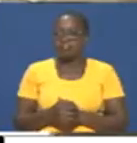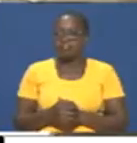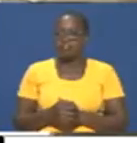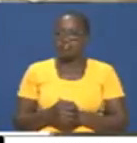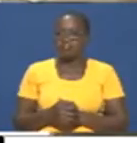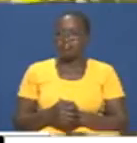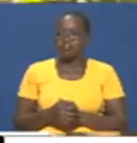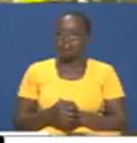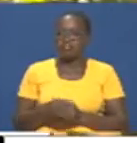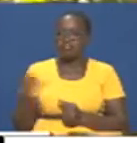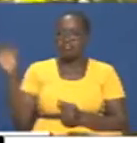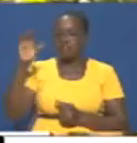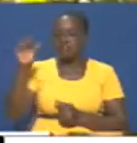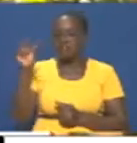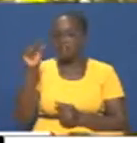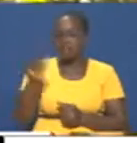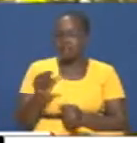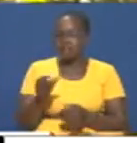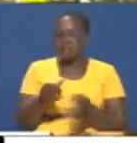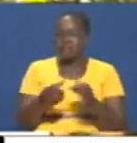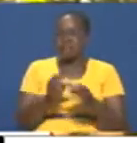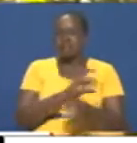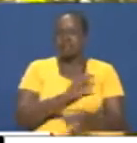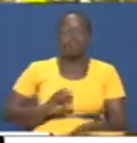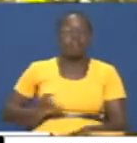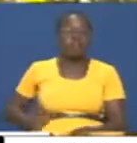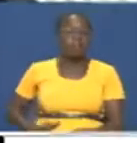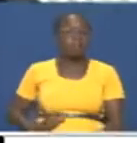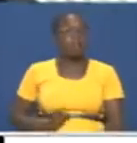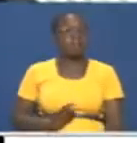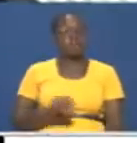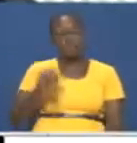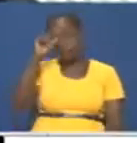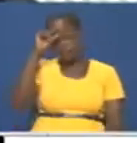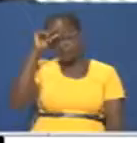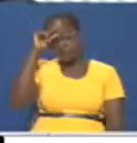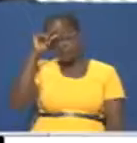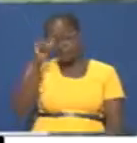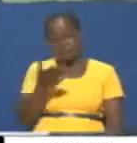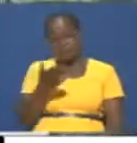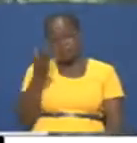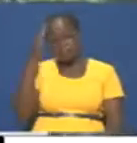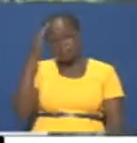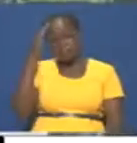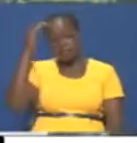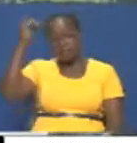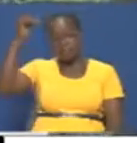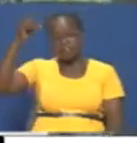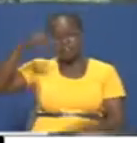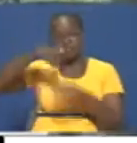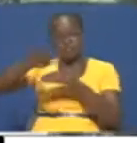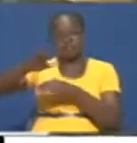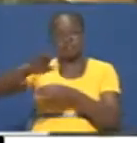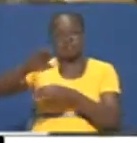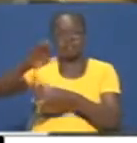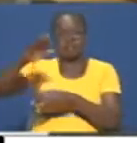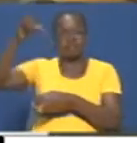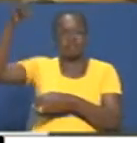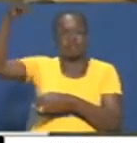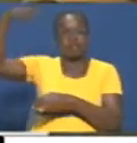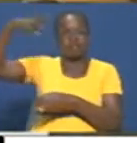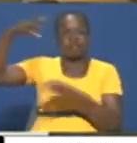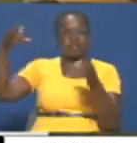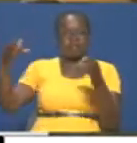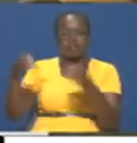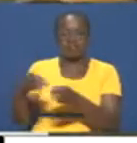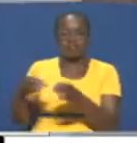Coast Regional Commissioner John Elungata said the government had discovered that the losses being made by Kenya Power Company were partly as a result